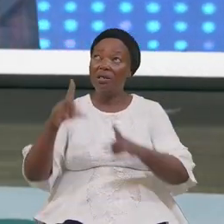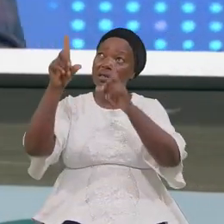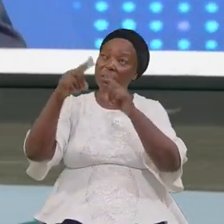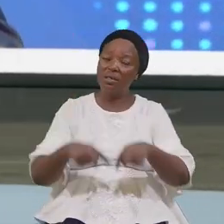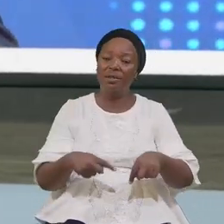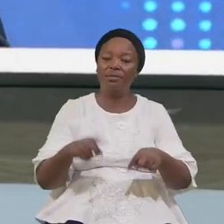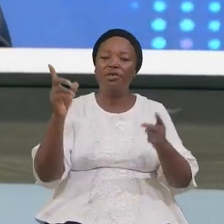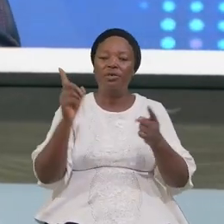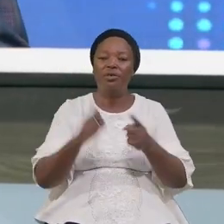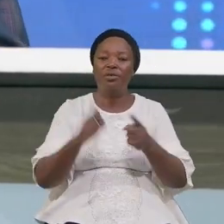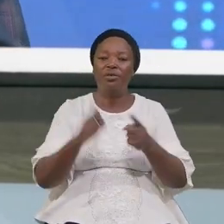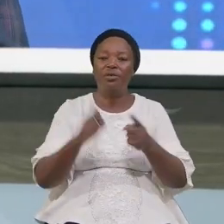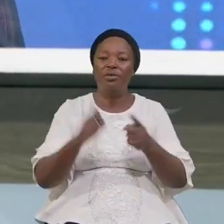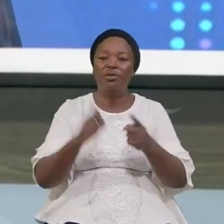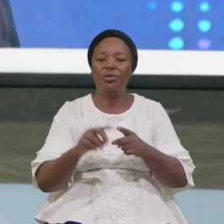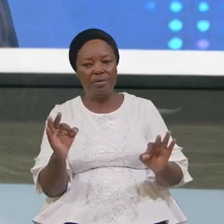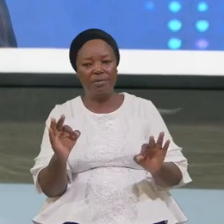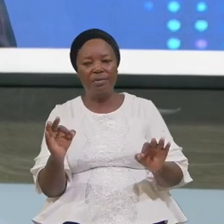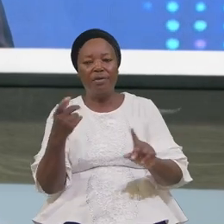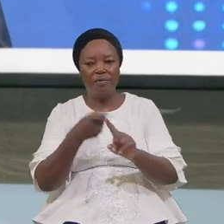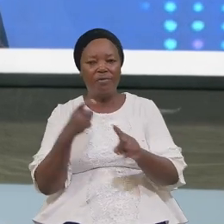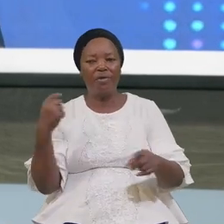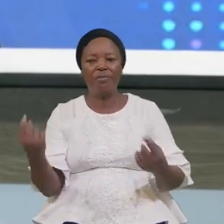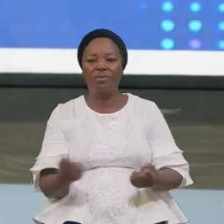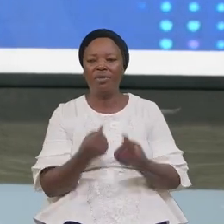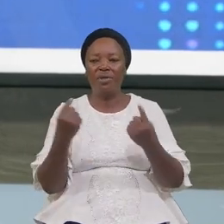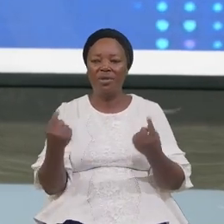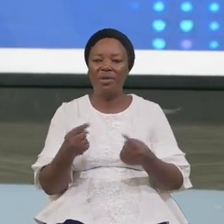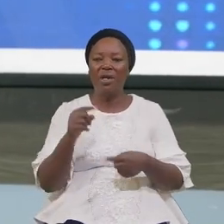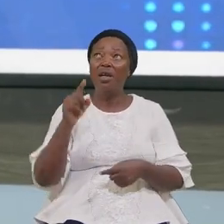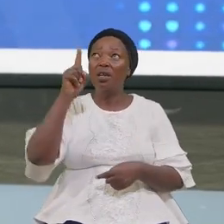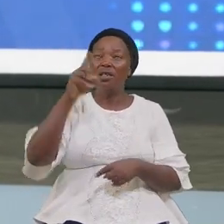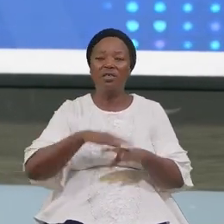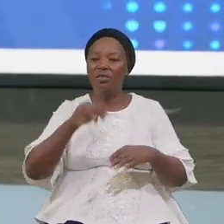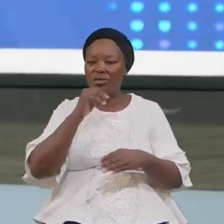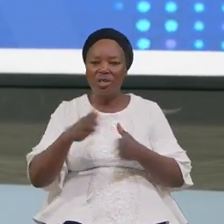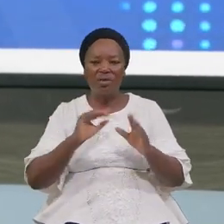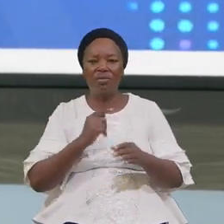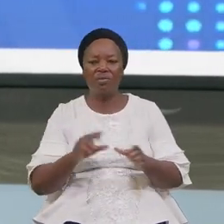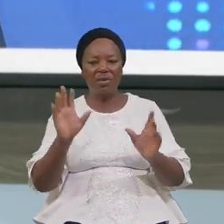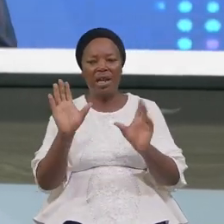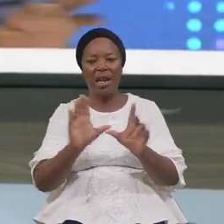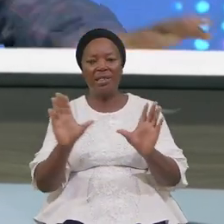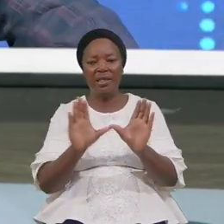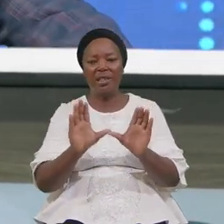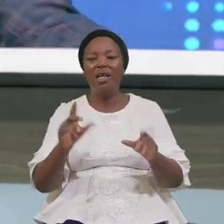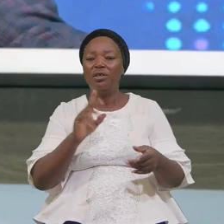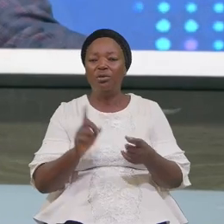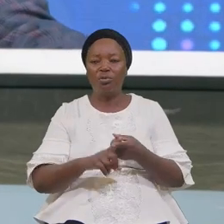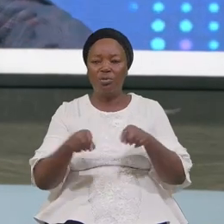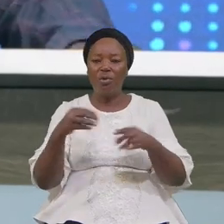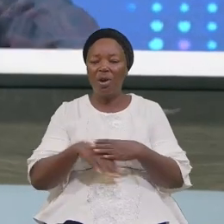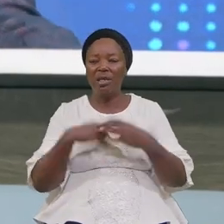to save from sin. It doesn't give us license to go on sinning. It doesn't give